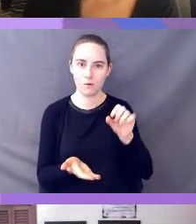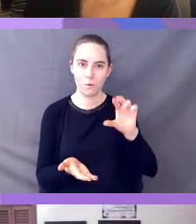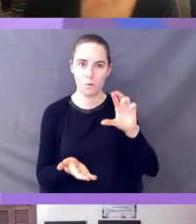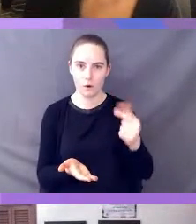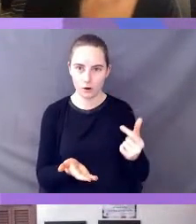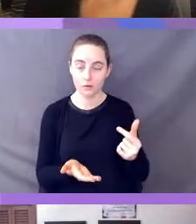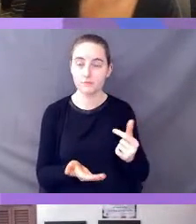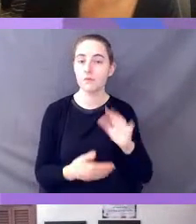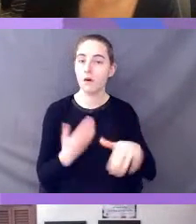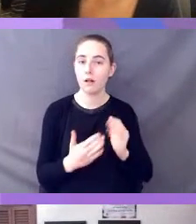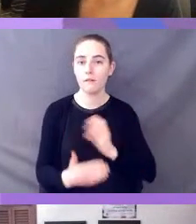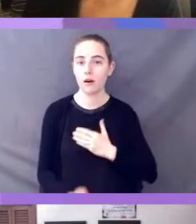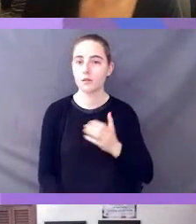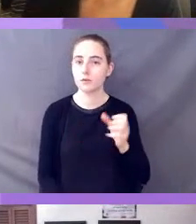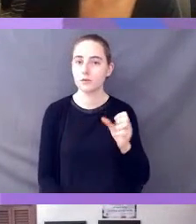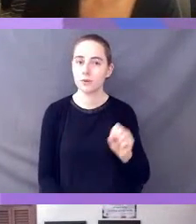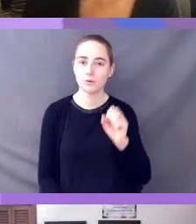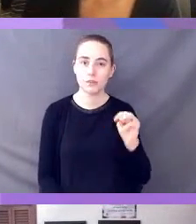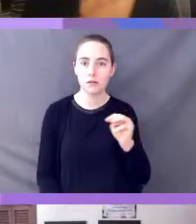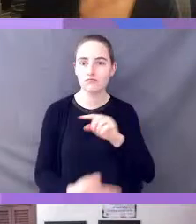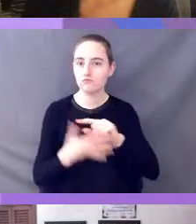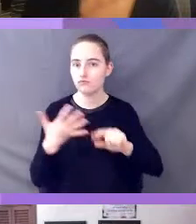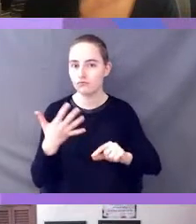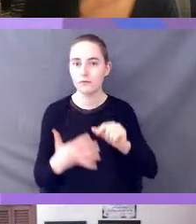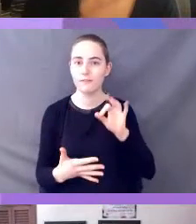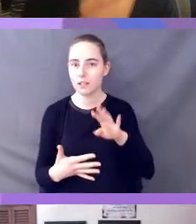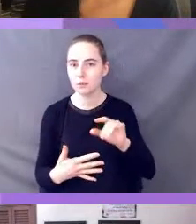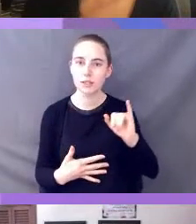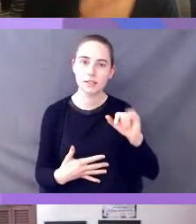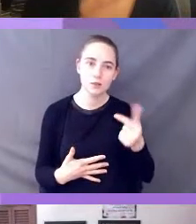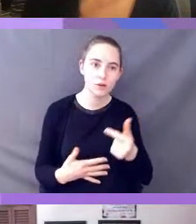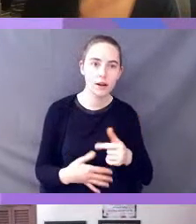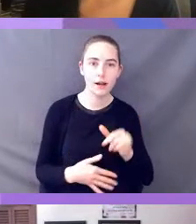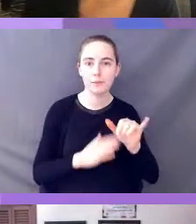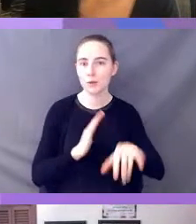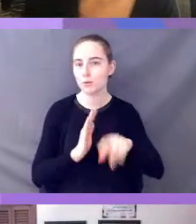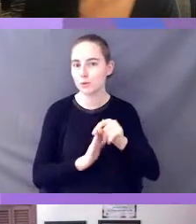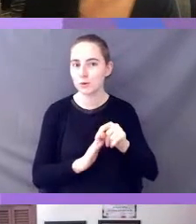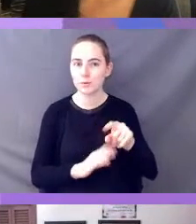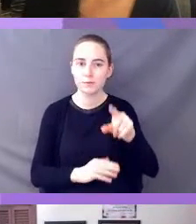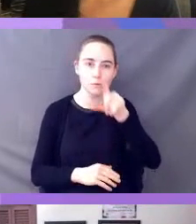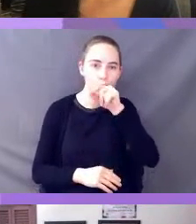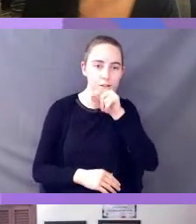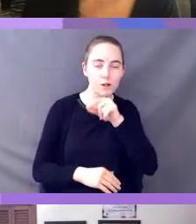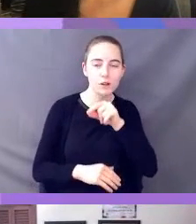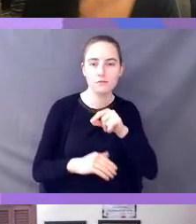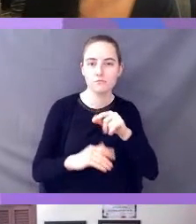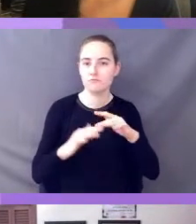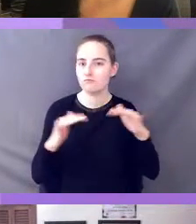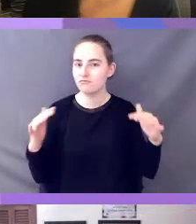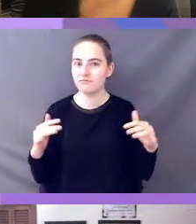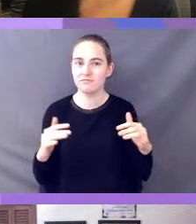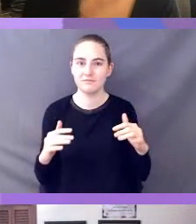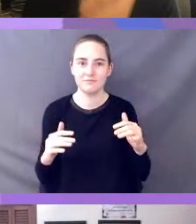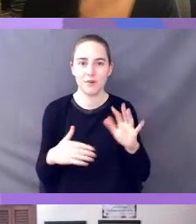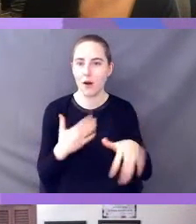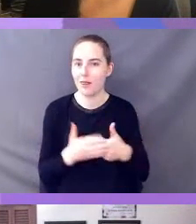can subscribe and follow us and like us and all the other things that you can do in the various social media